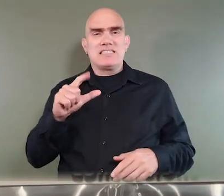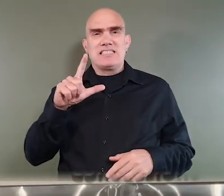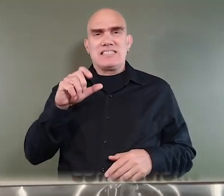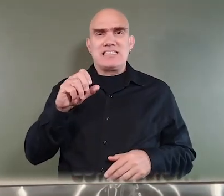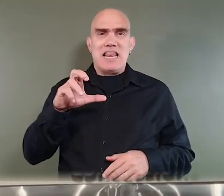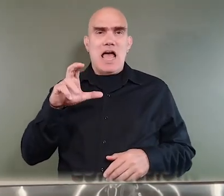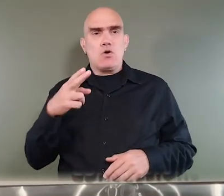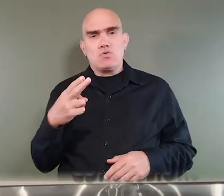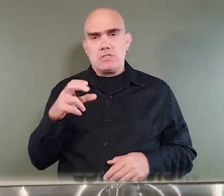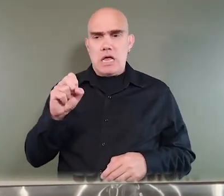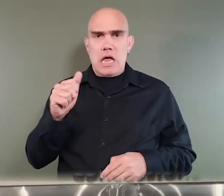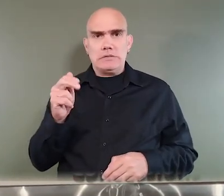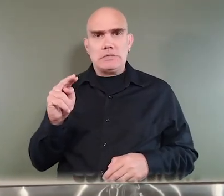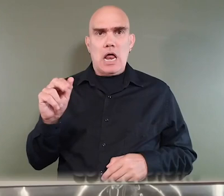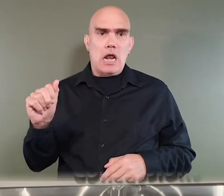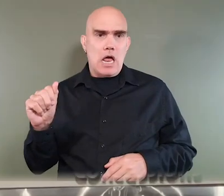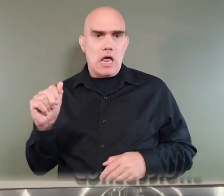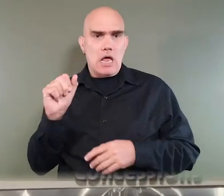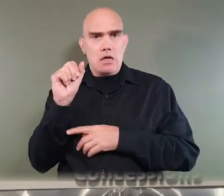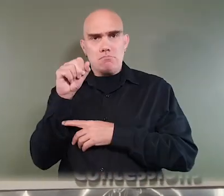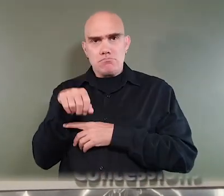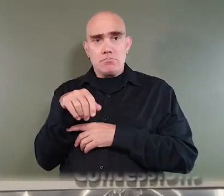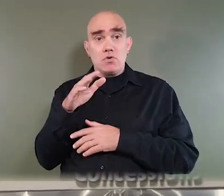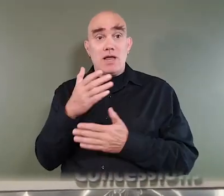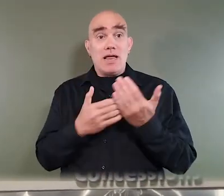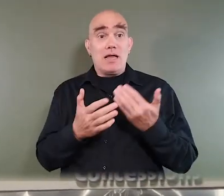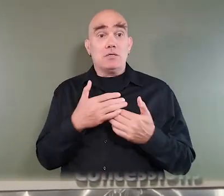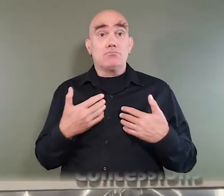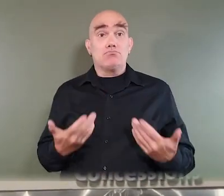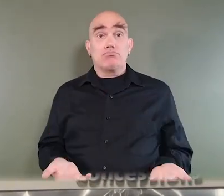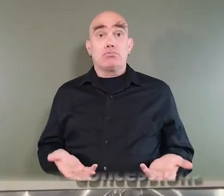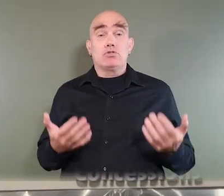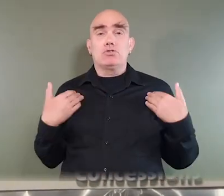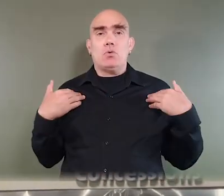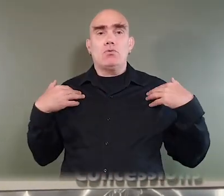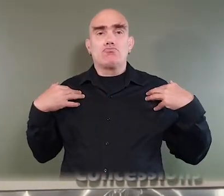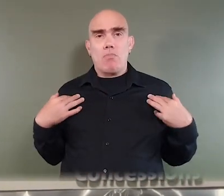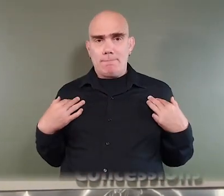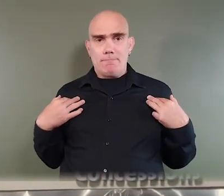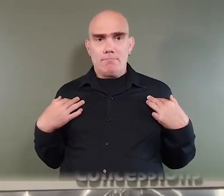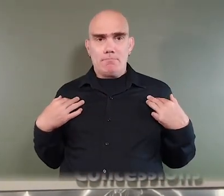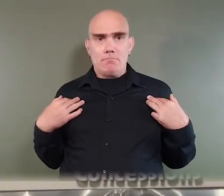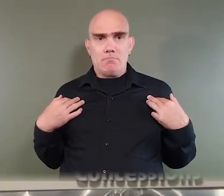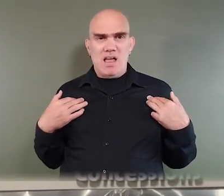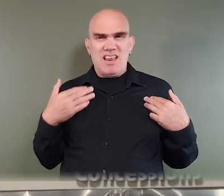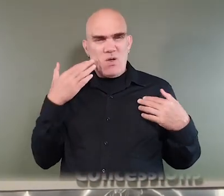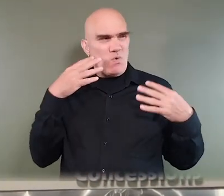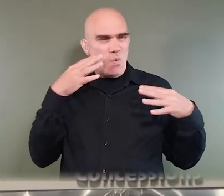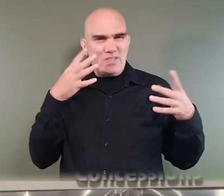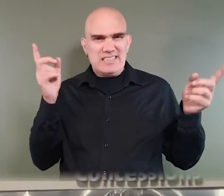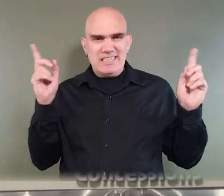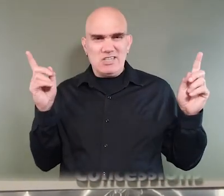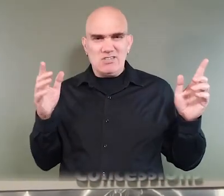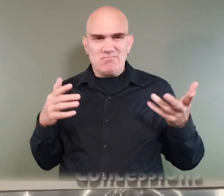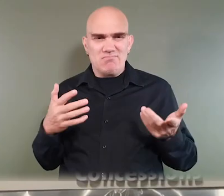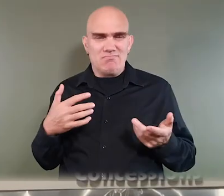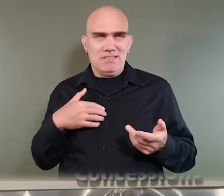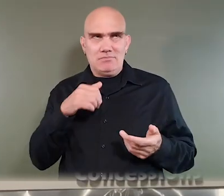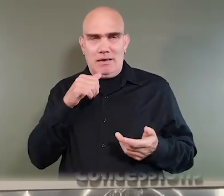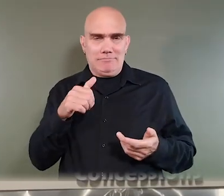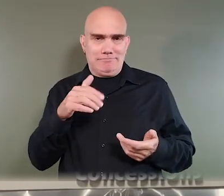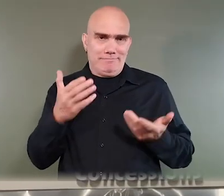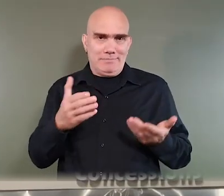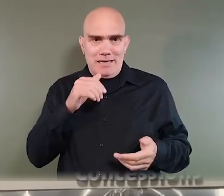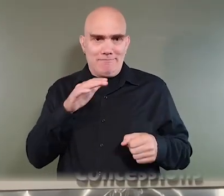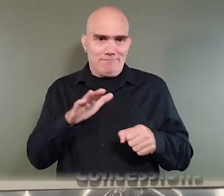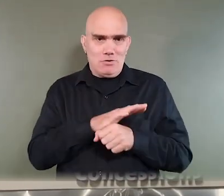your hands up on your lap. Drop your shoulders. I know it's noisy in here. We don't necessarily feel relaxed, but if you'd